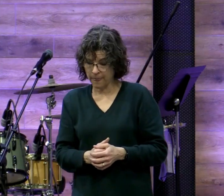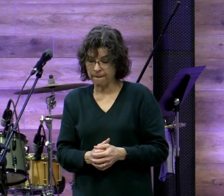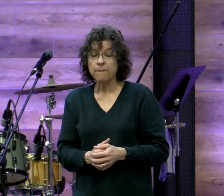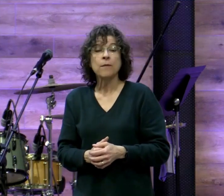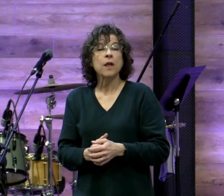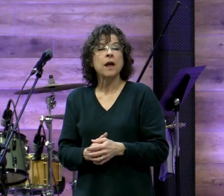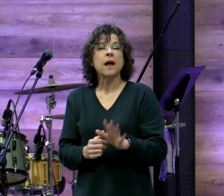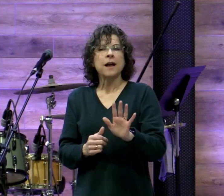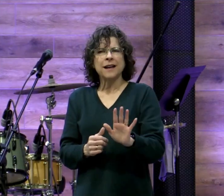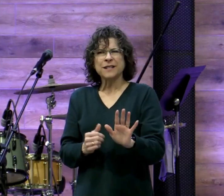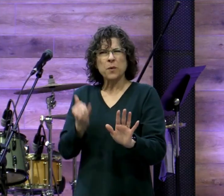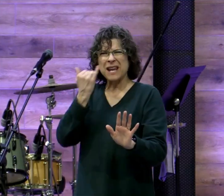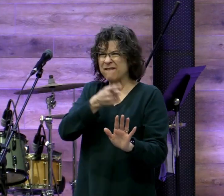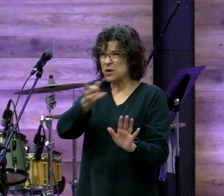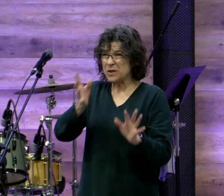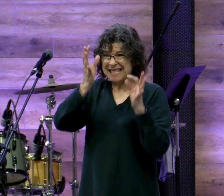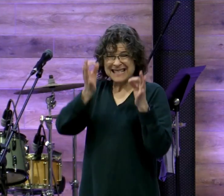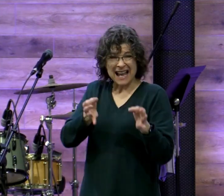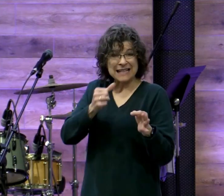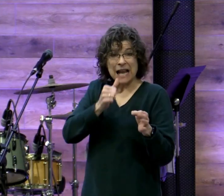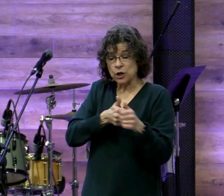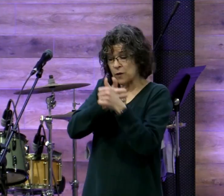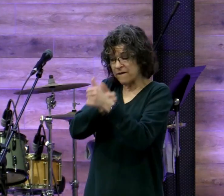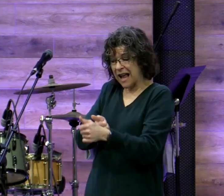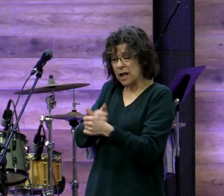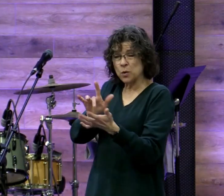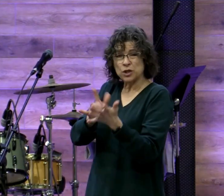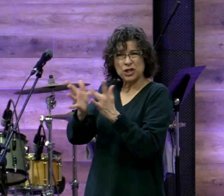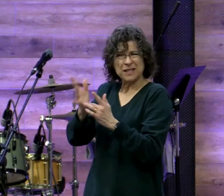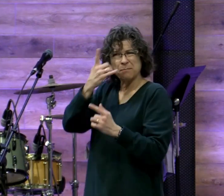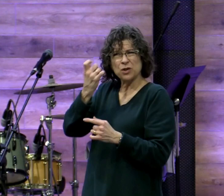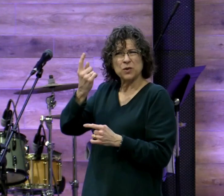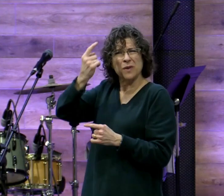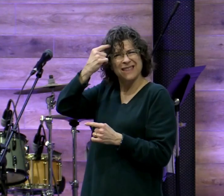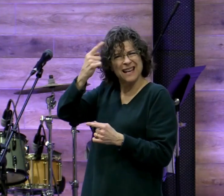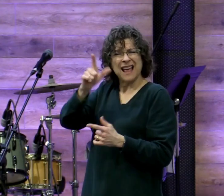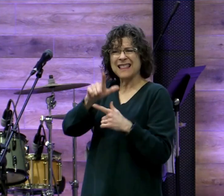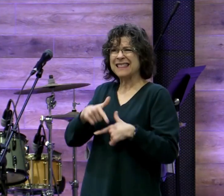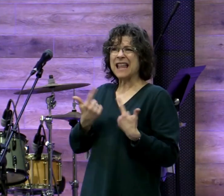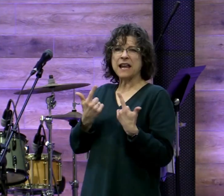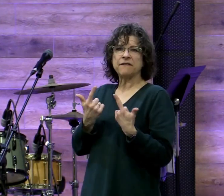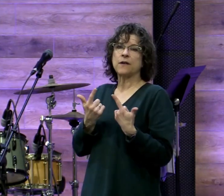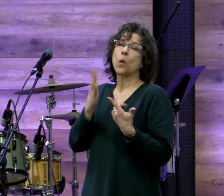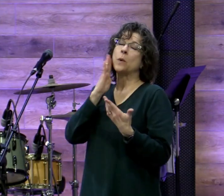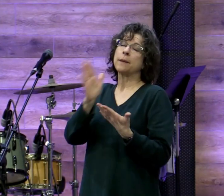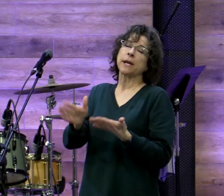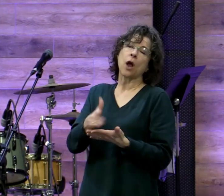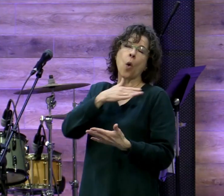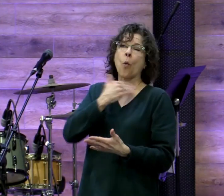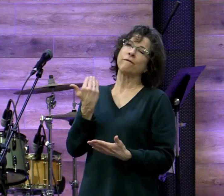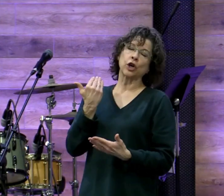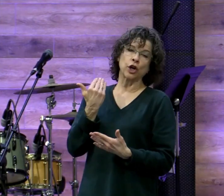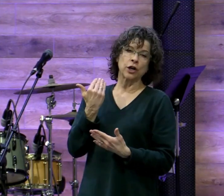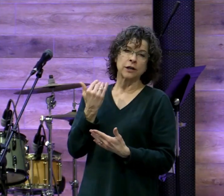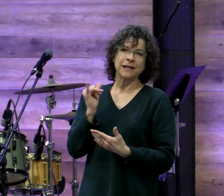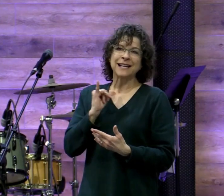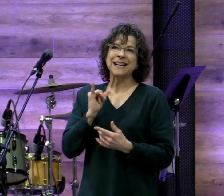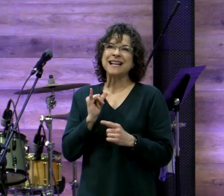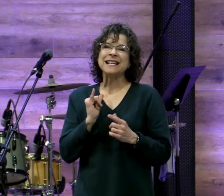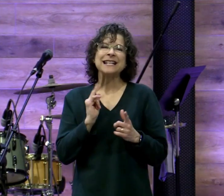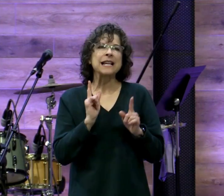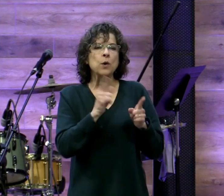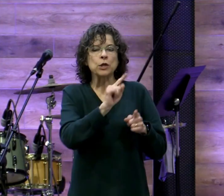To not follow Jesus because you think you're going to miss out on life is like stopping at Taco Bell on the way to a steak